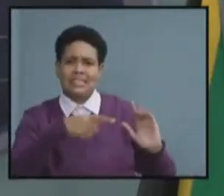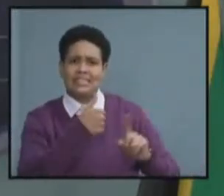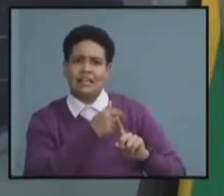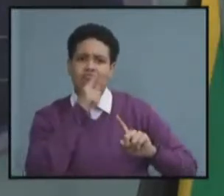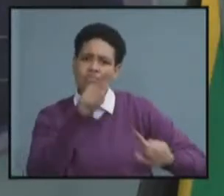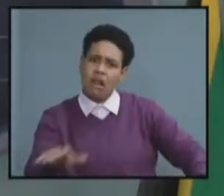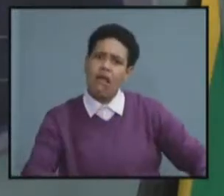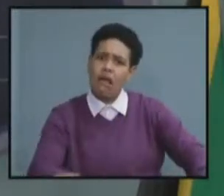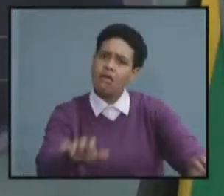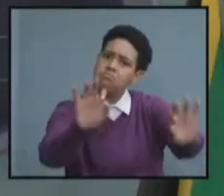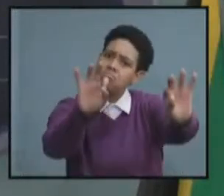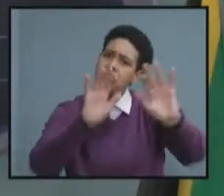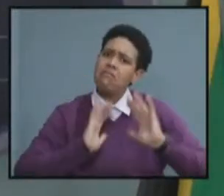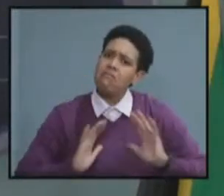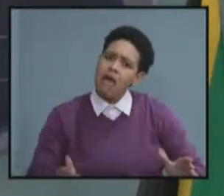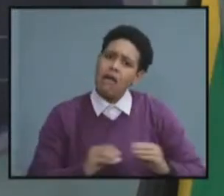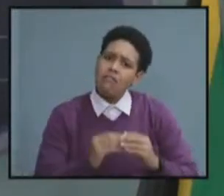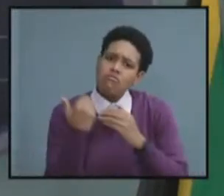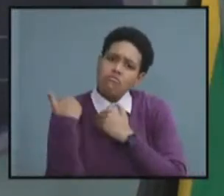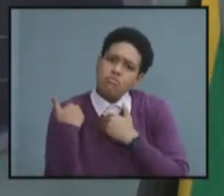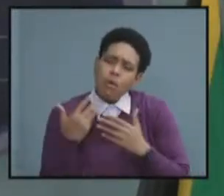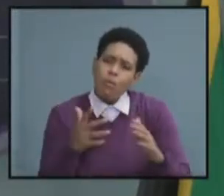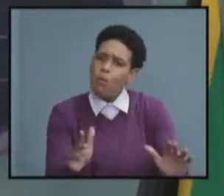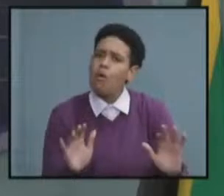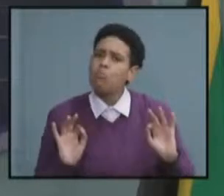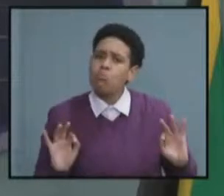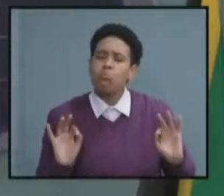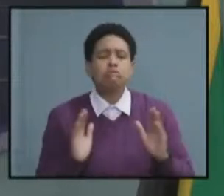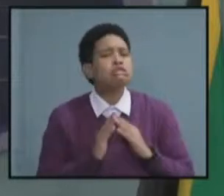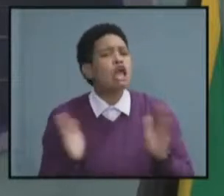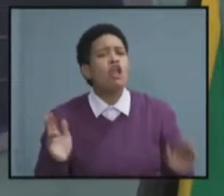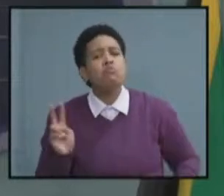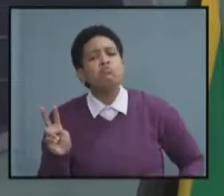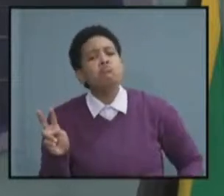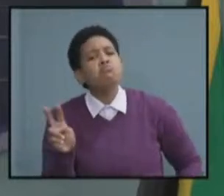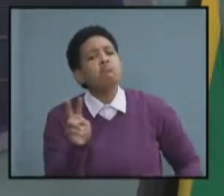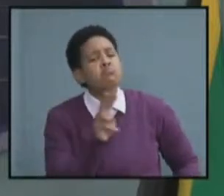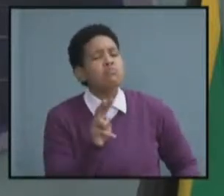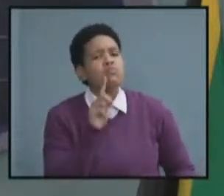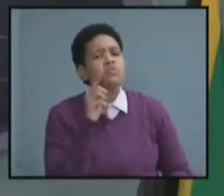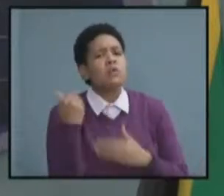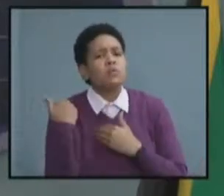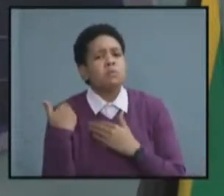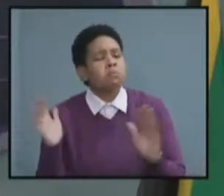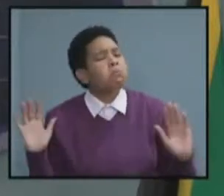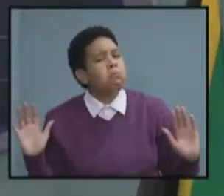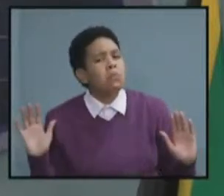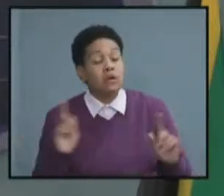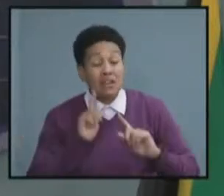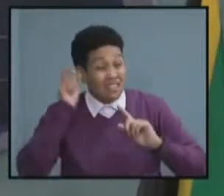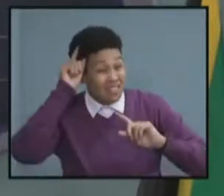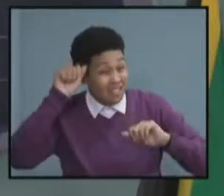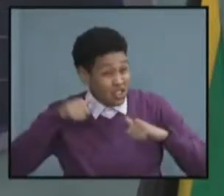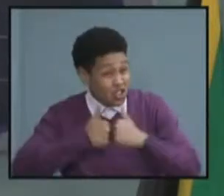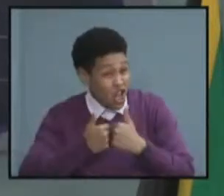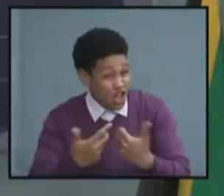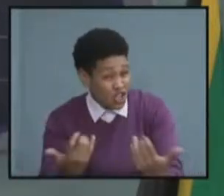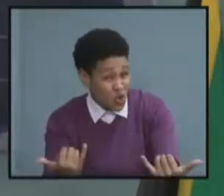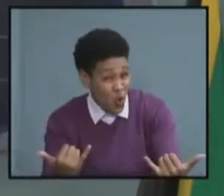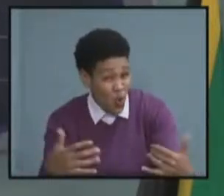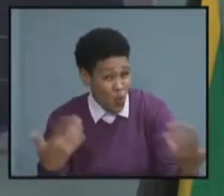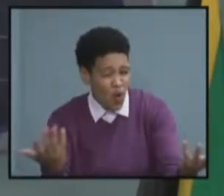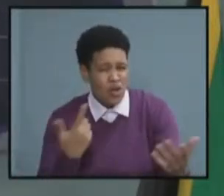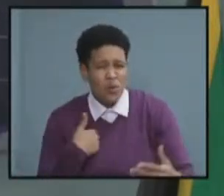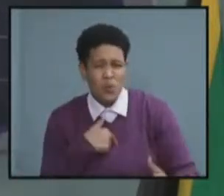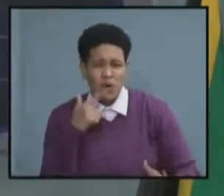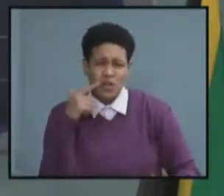been acting in a responsible way generally. The challenge that we face now,